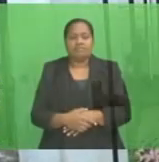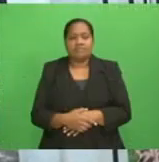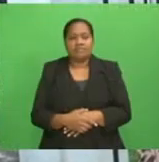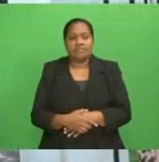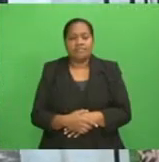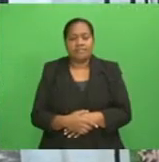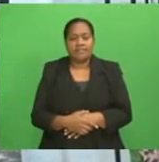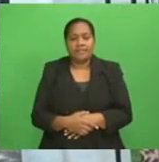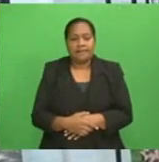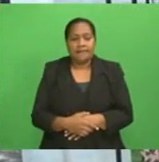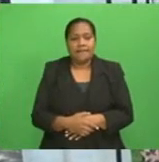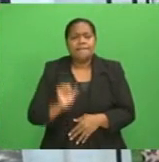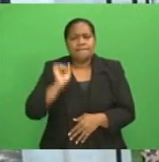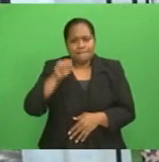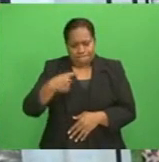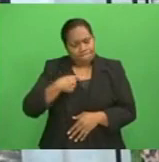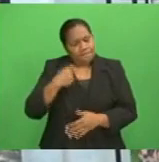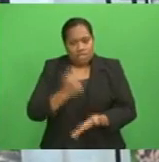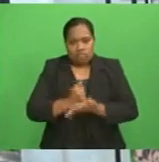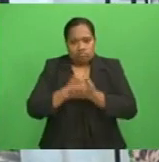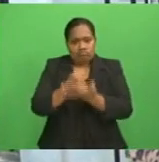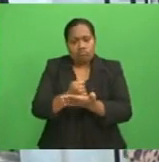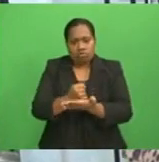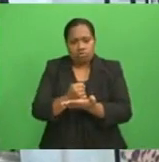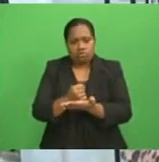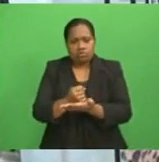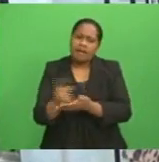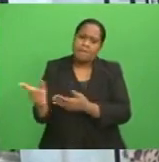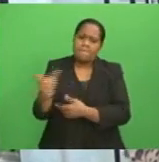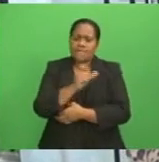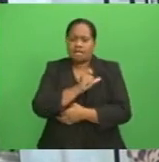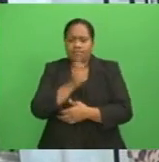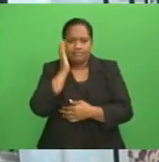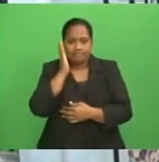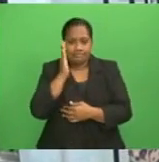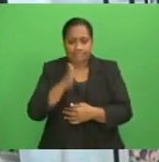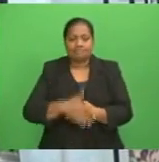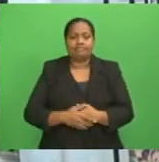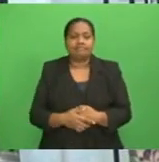Yes, I totally support them to coming back to school, and